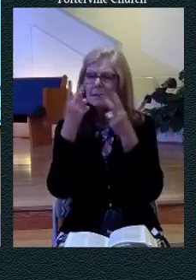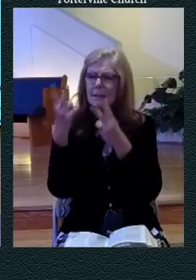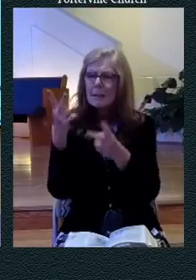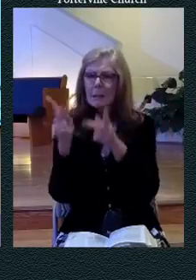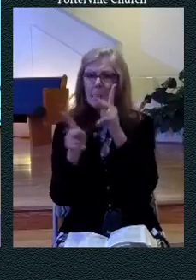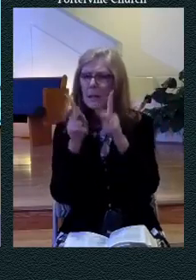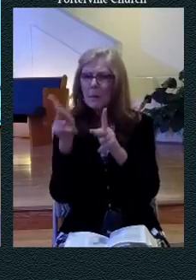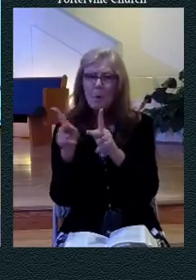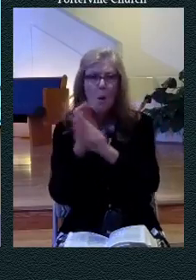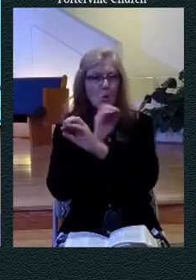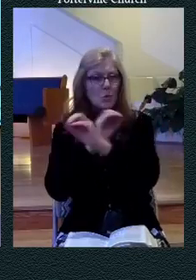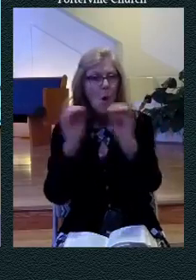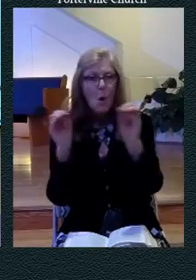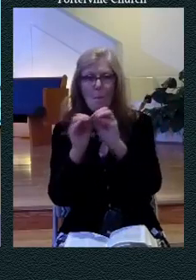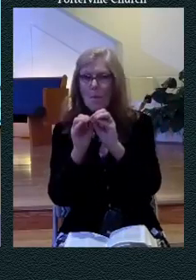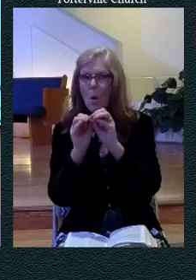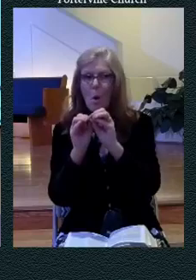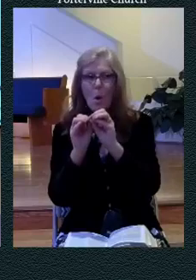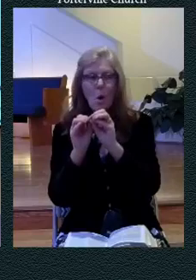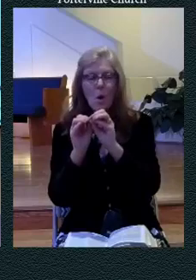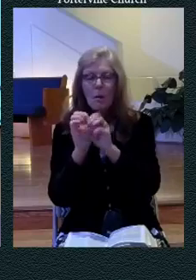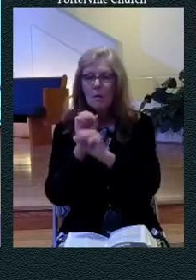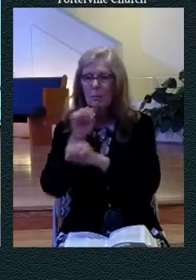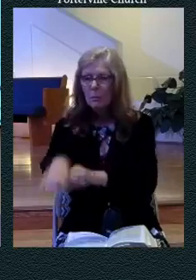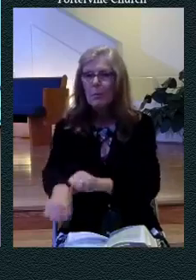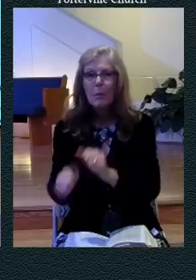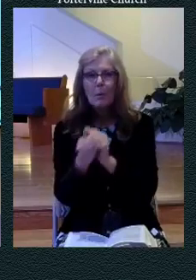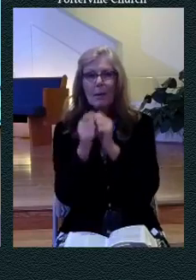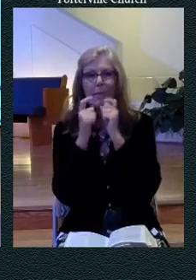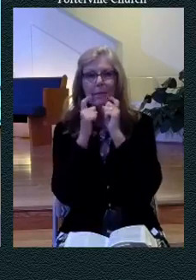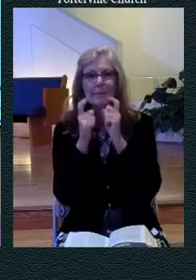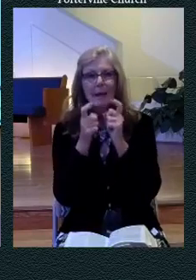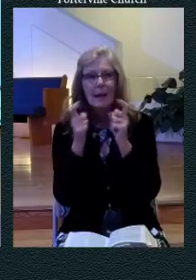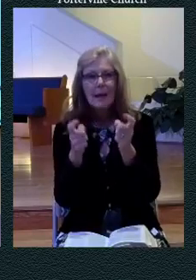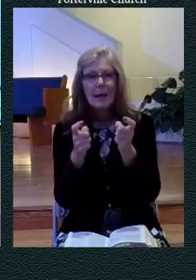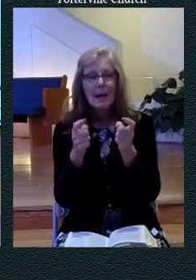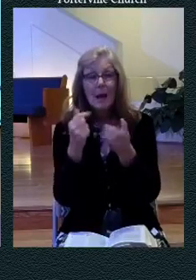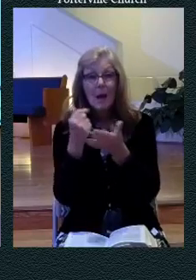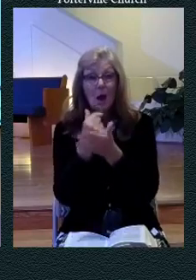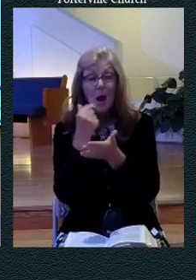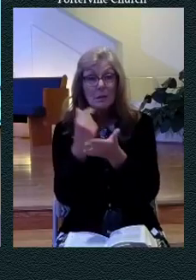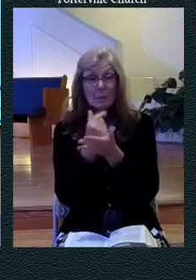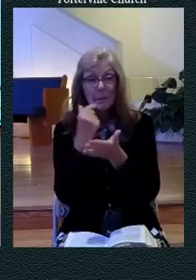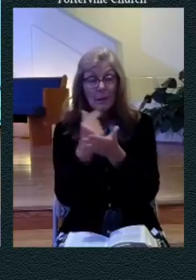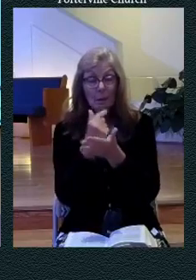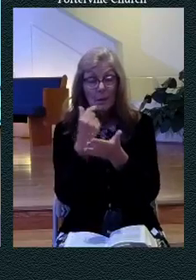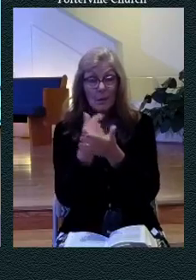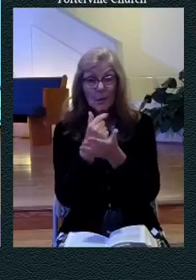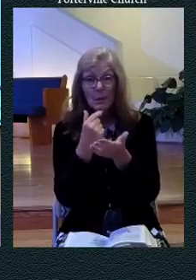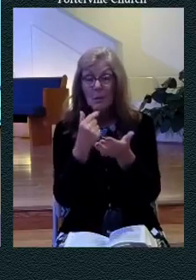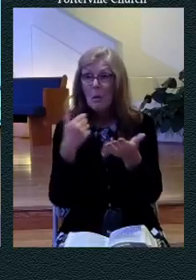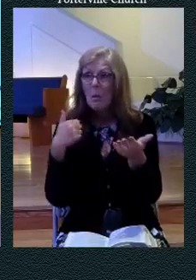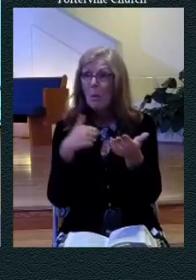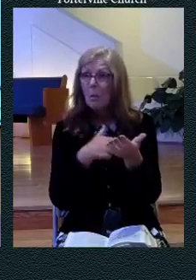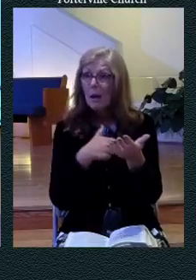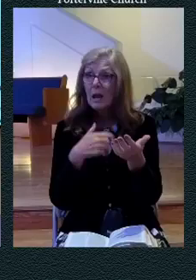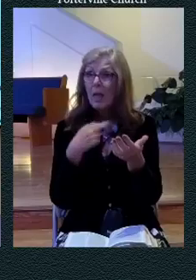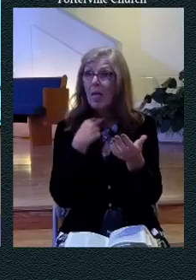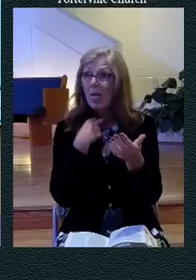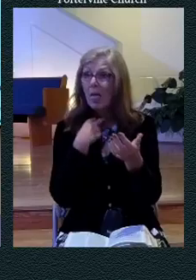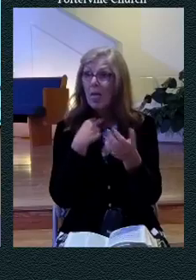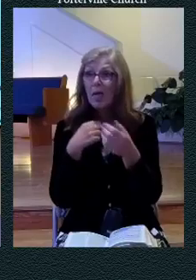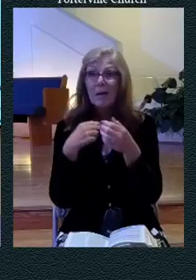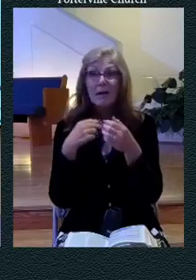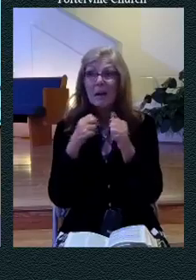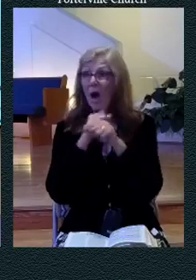sin. That's what the gospel is aiming at. We have been slaves. We have been in bondage. He says, all have sinned